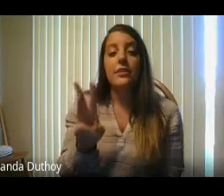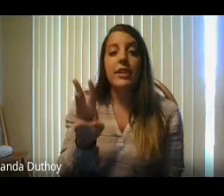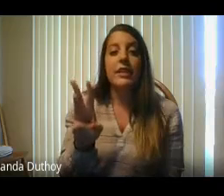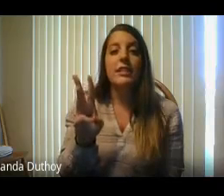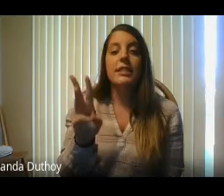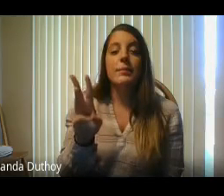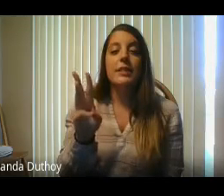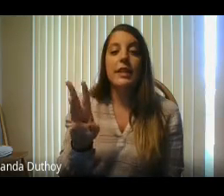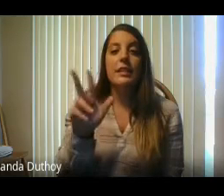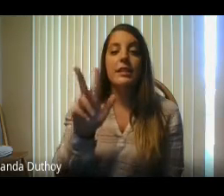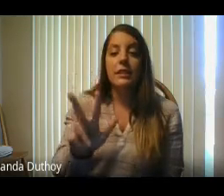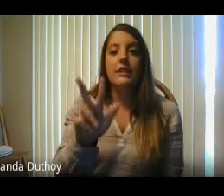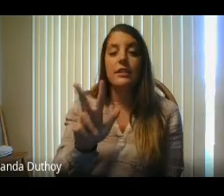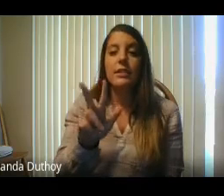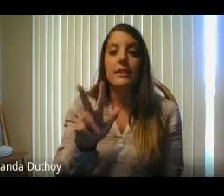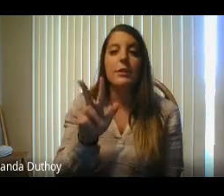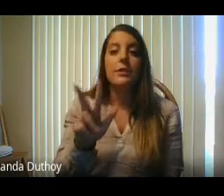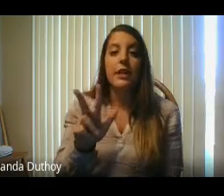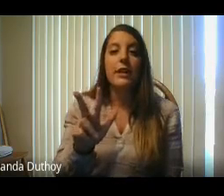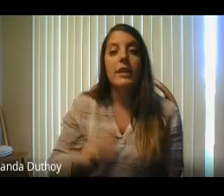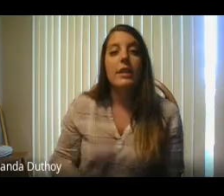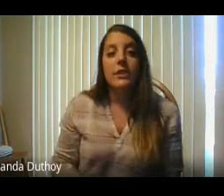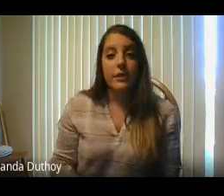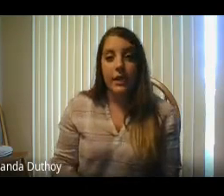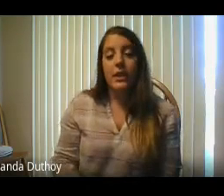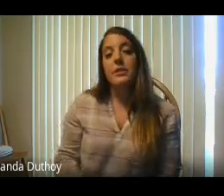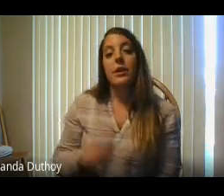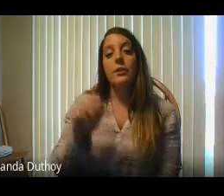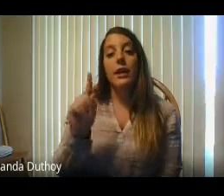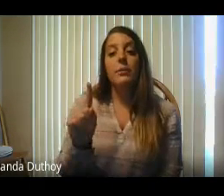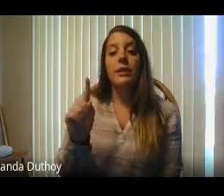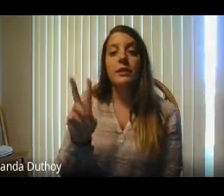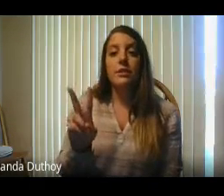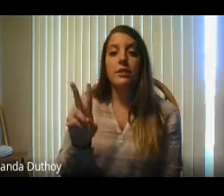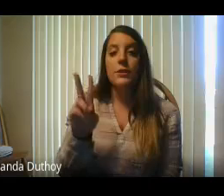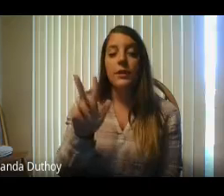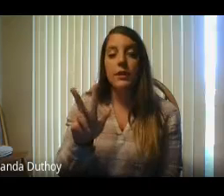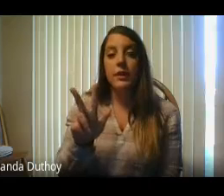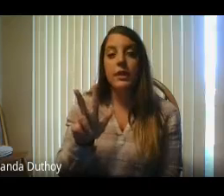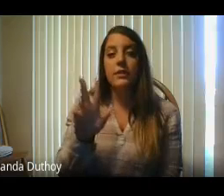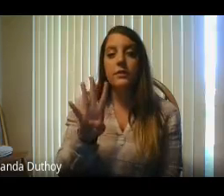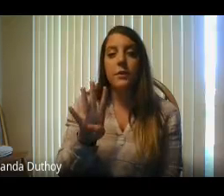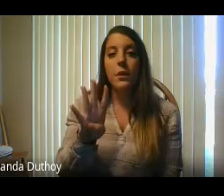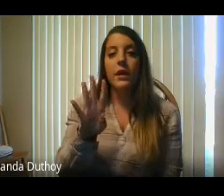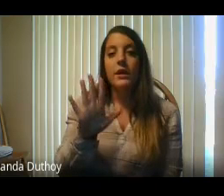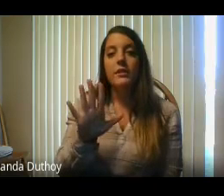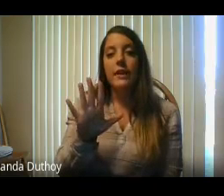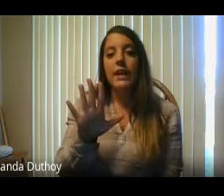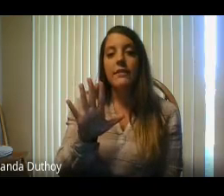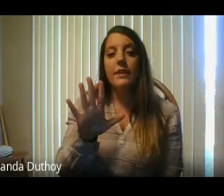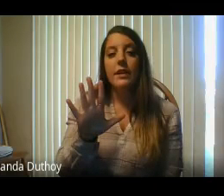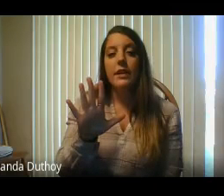is not 3. This is number 6. This is number 3. Okay, so you got 1, 2, 3,